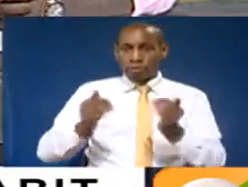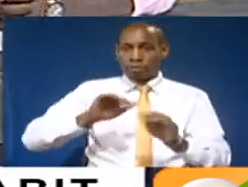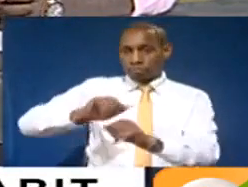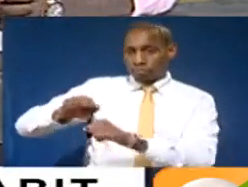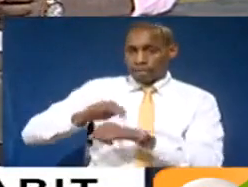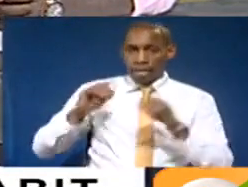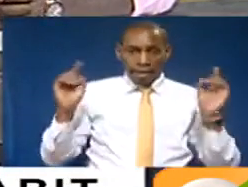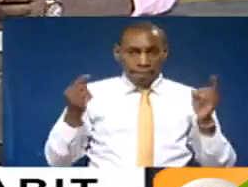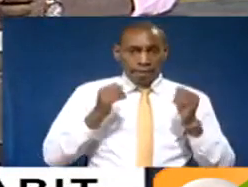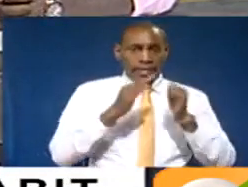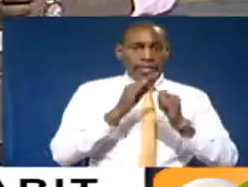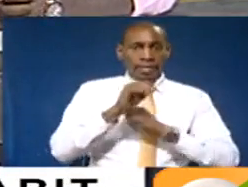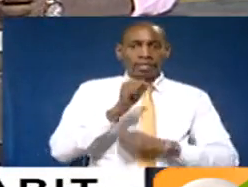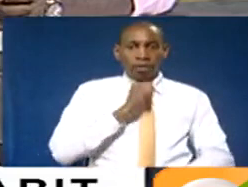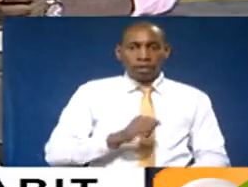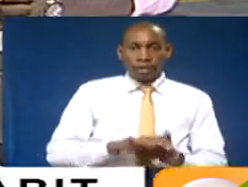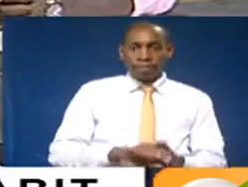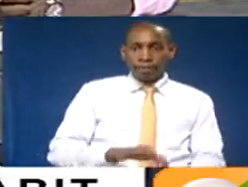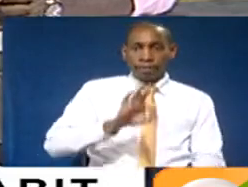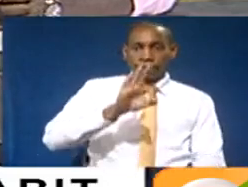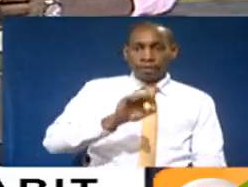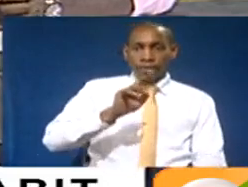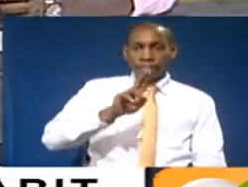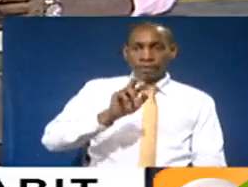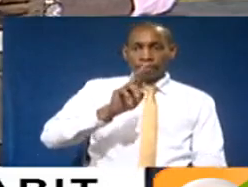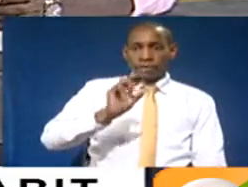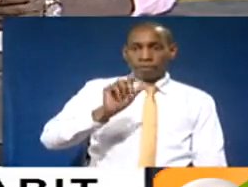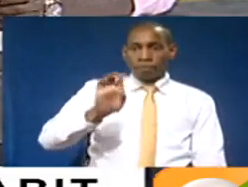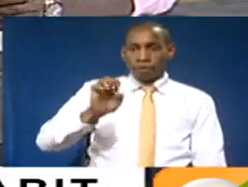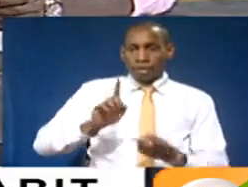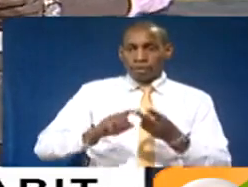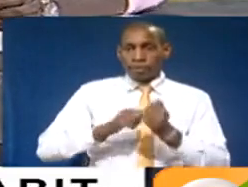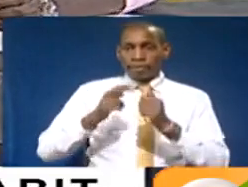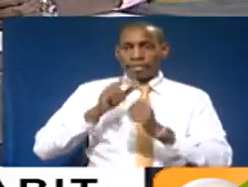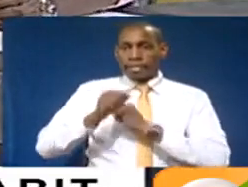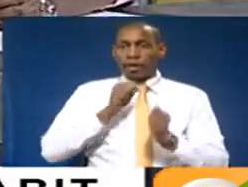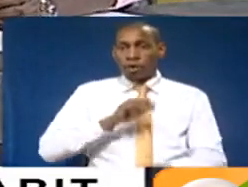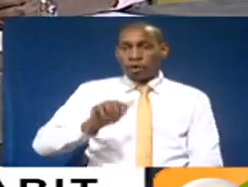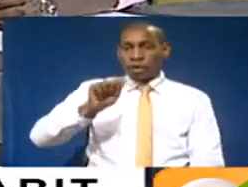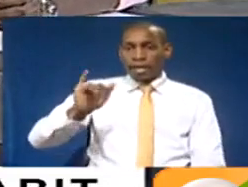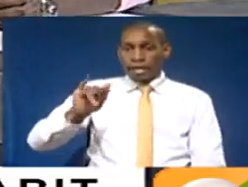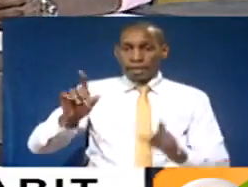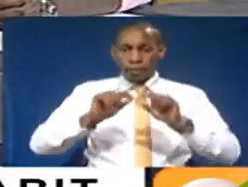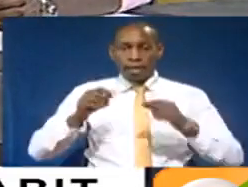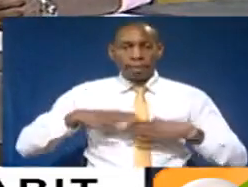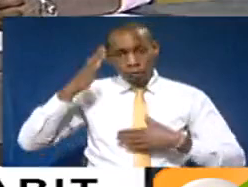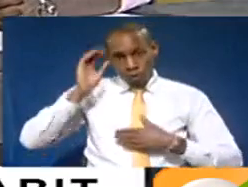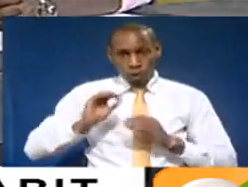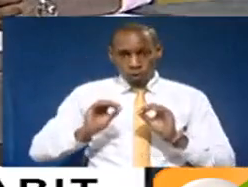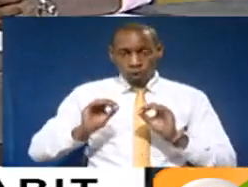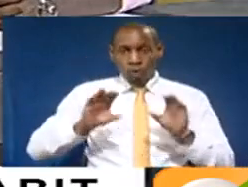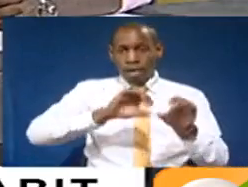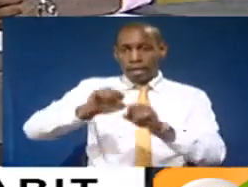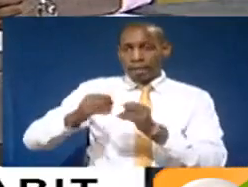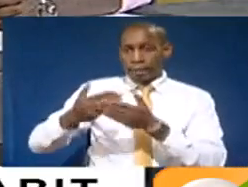herding. 13-year-old Ibrae Forole and 17-year-old Ali Hussein were reportedly picked by unknown people last week on